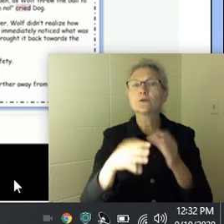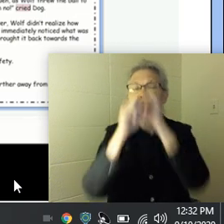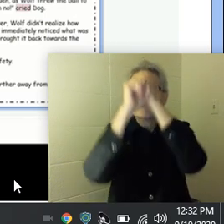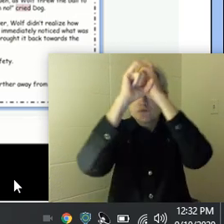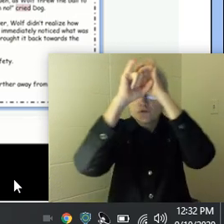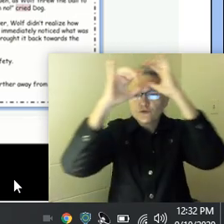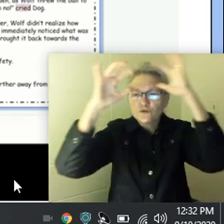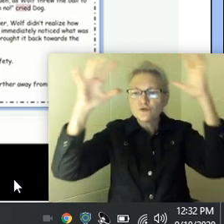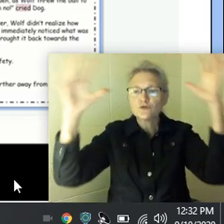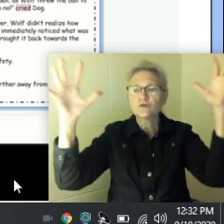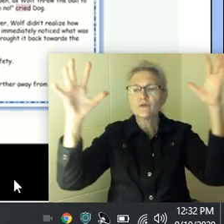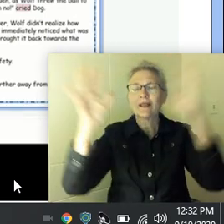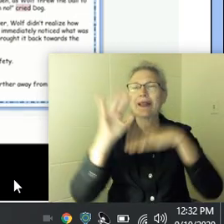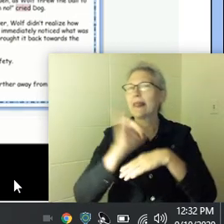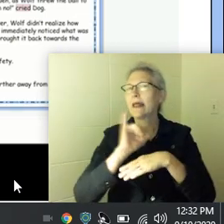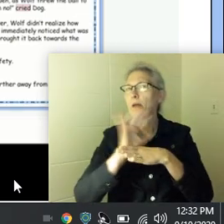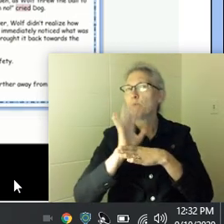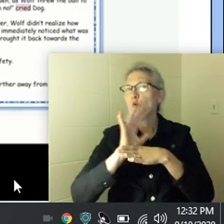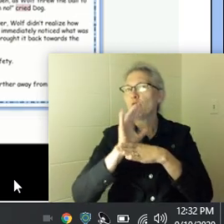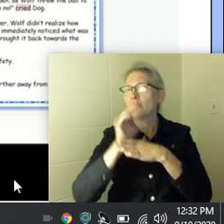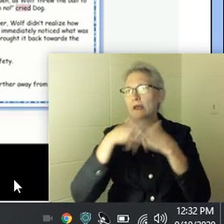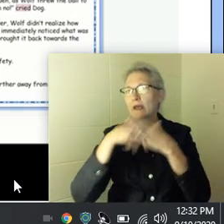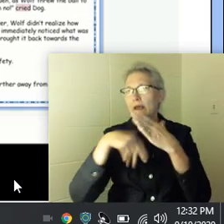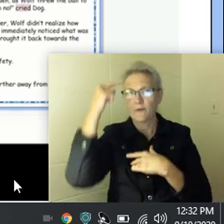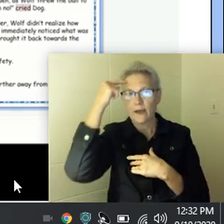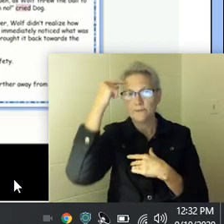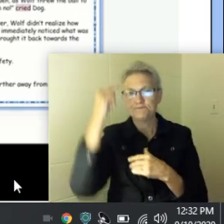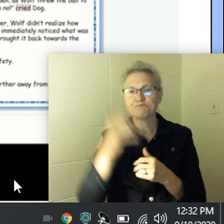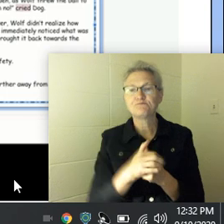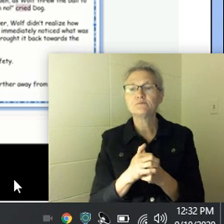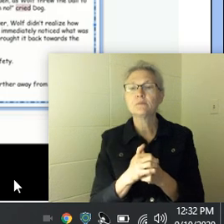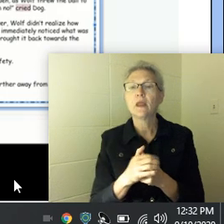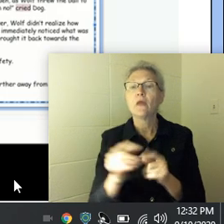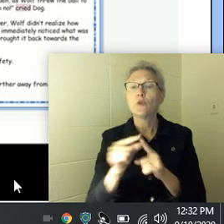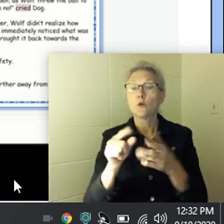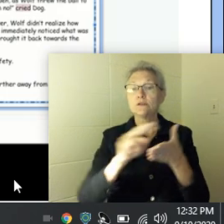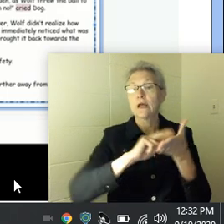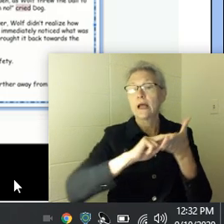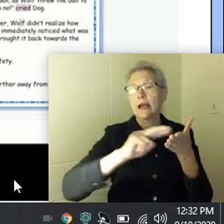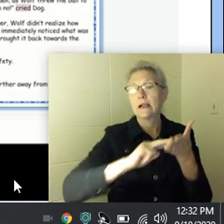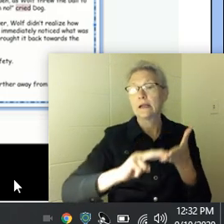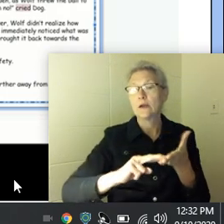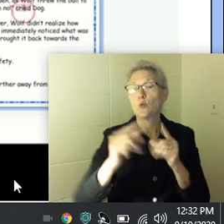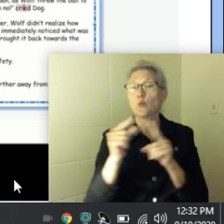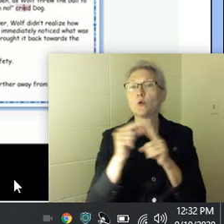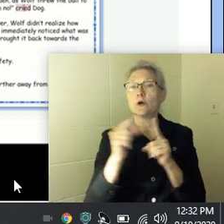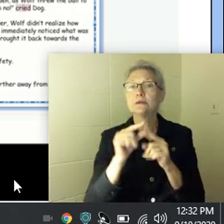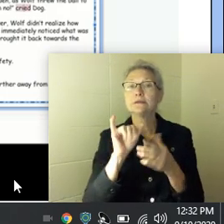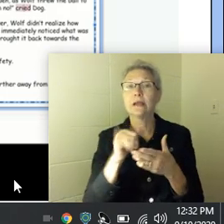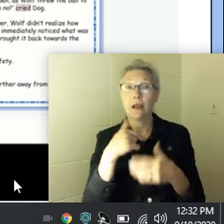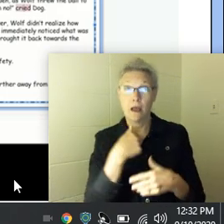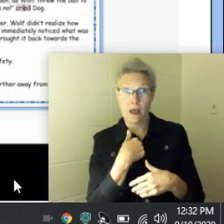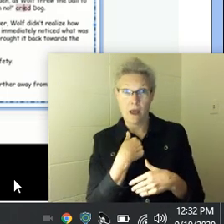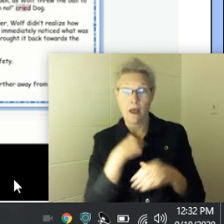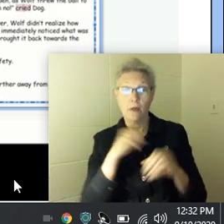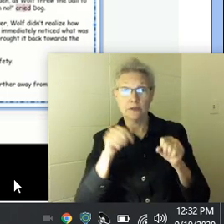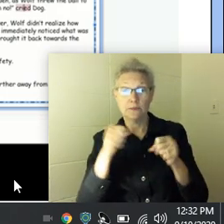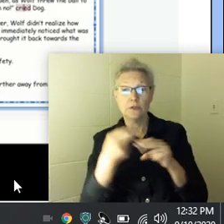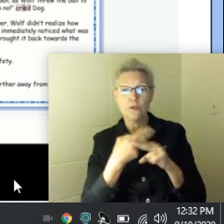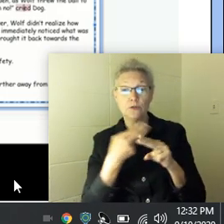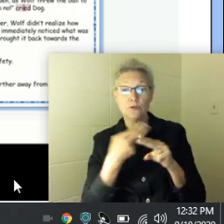head. The words that I highlighted in this pink color, these are words that I was able to